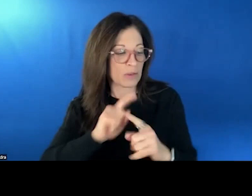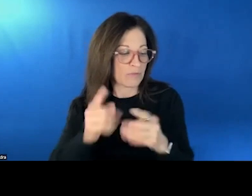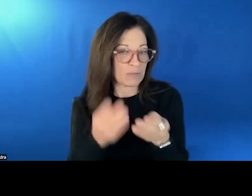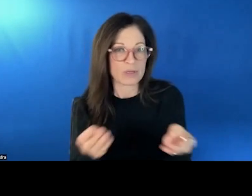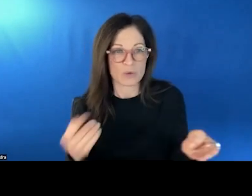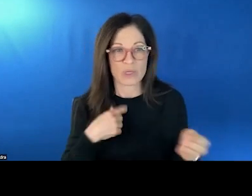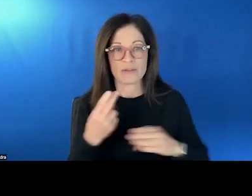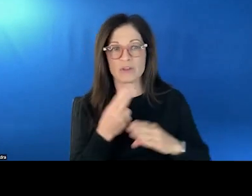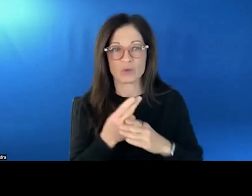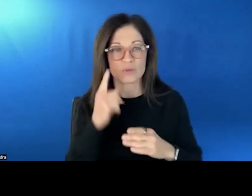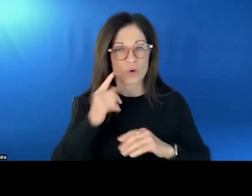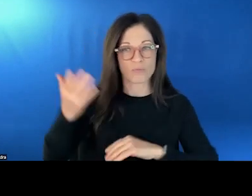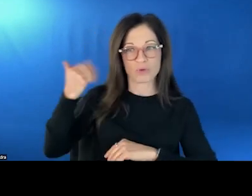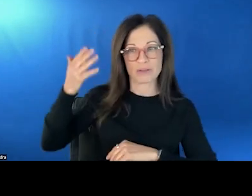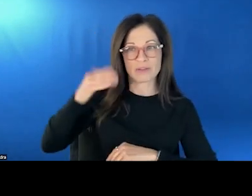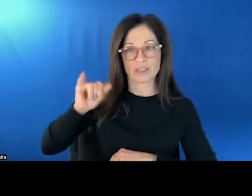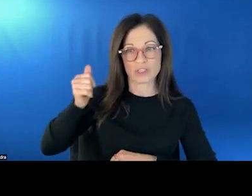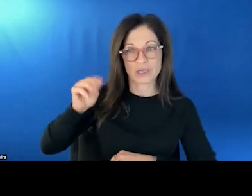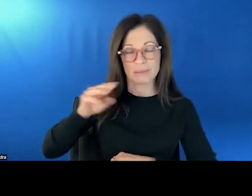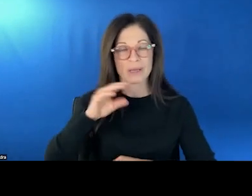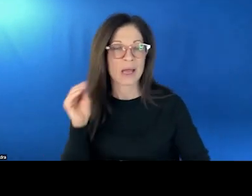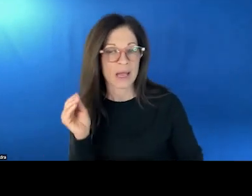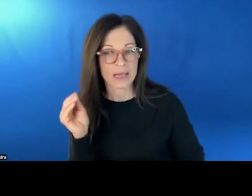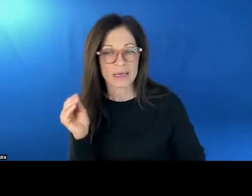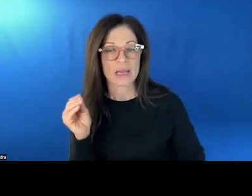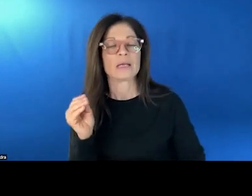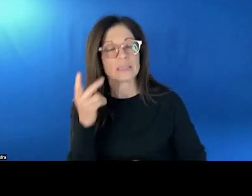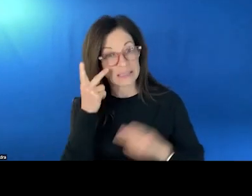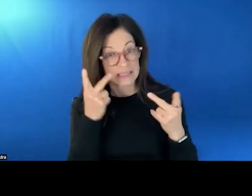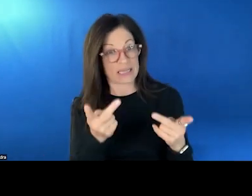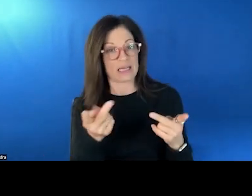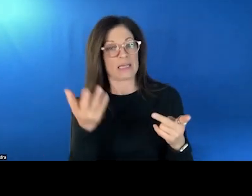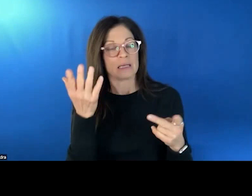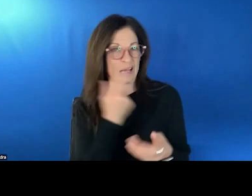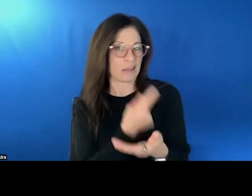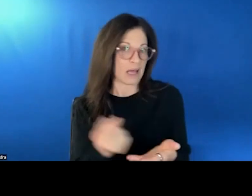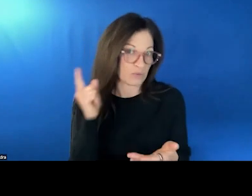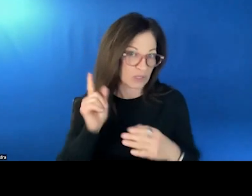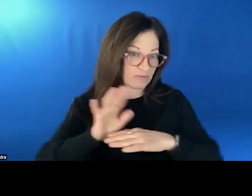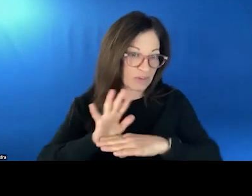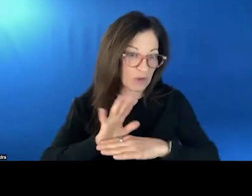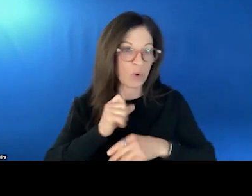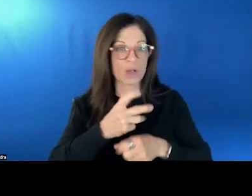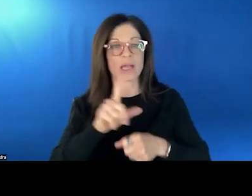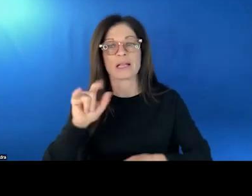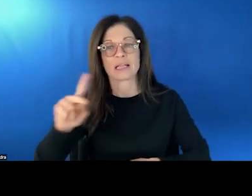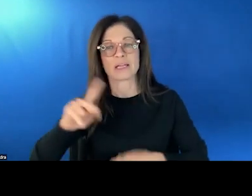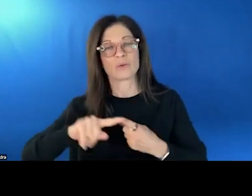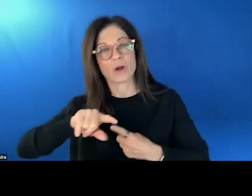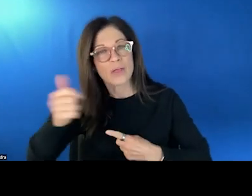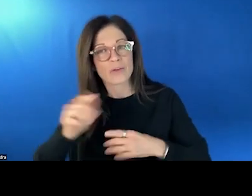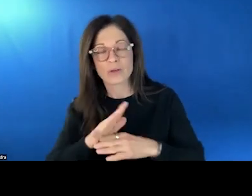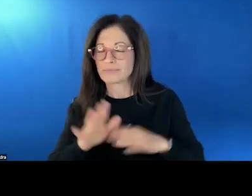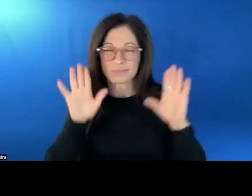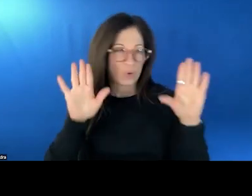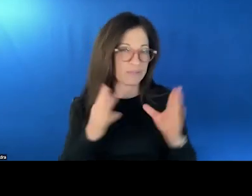throughout previous jams, as well as see previous last week's video or get links to other videos. It's a fantastic